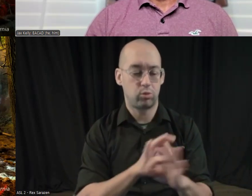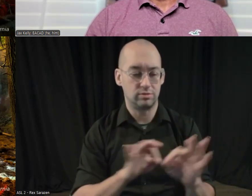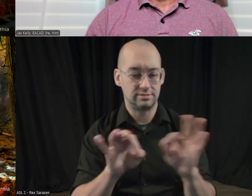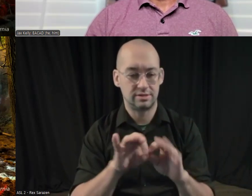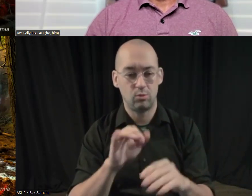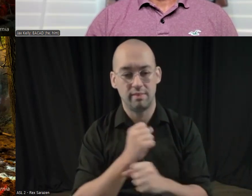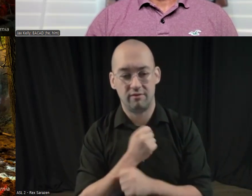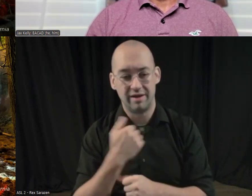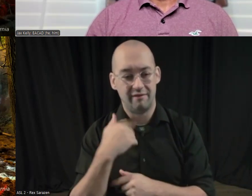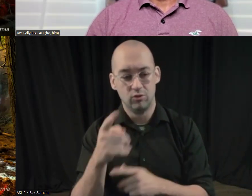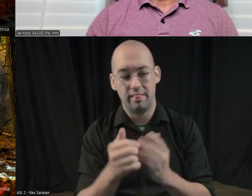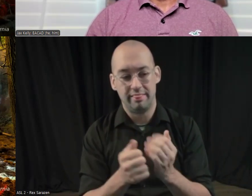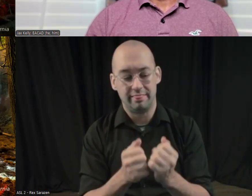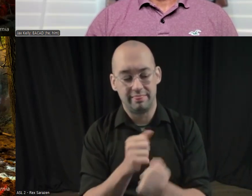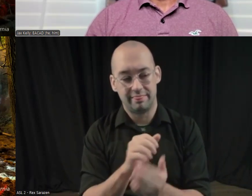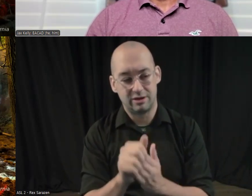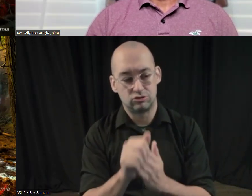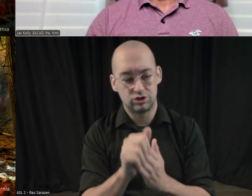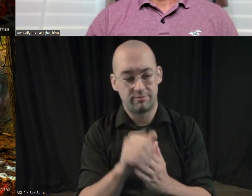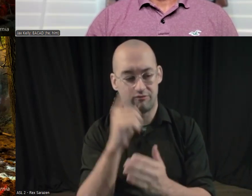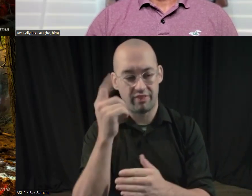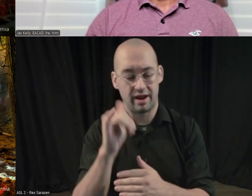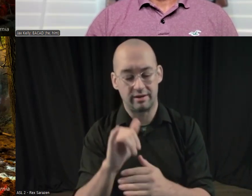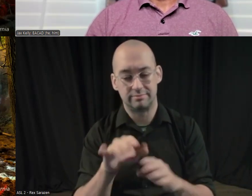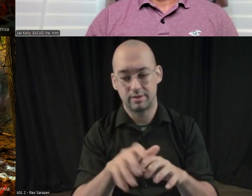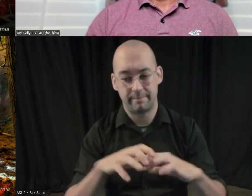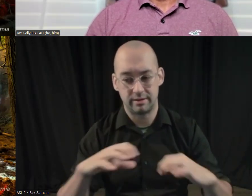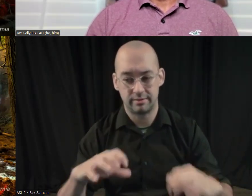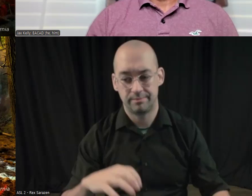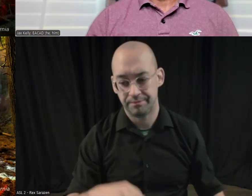your leadership on those issues as part of this committee.